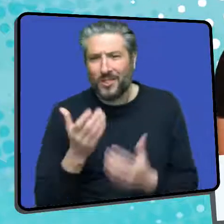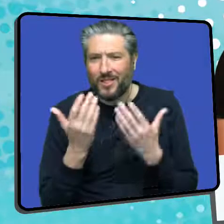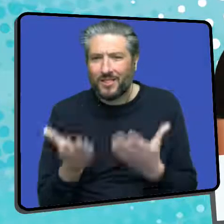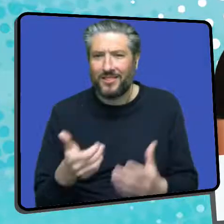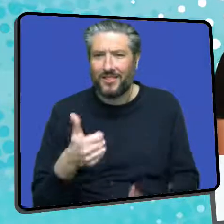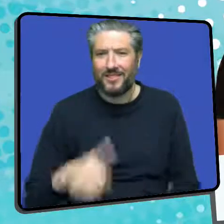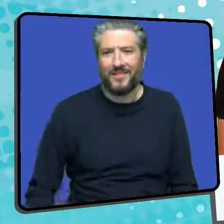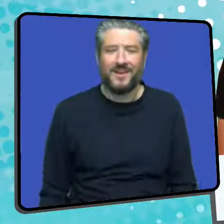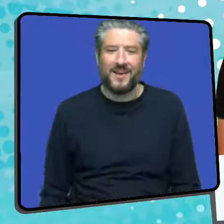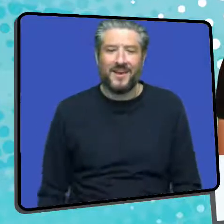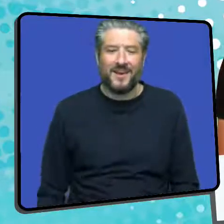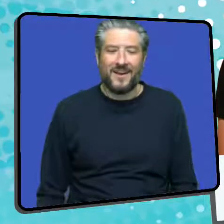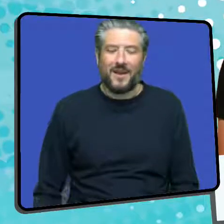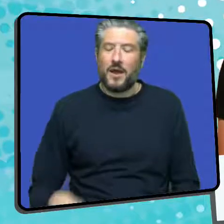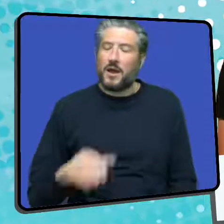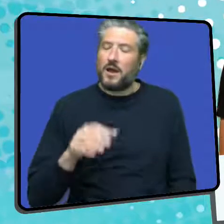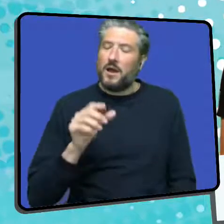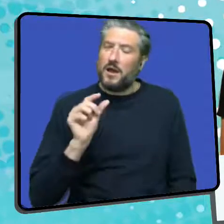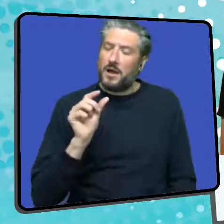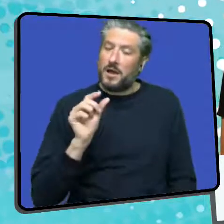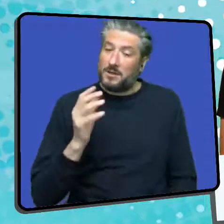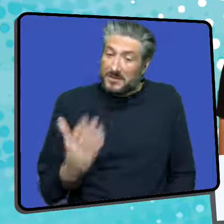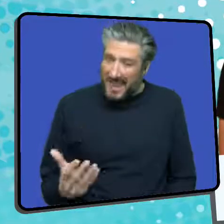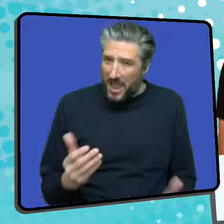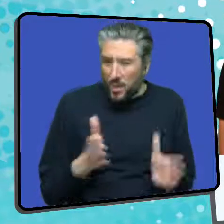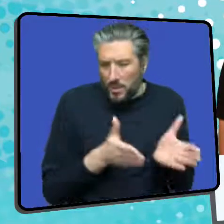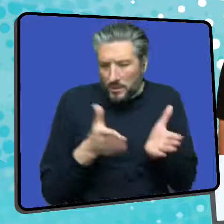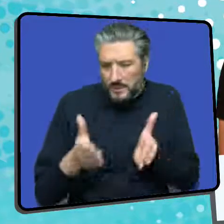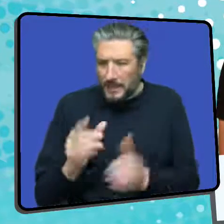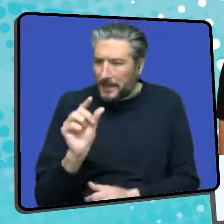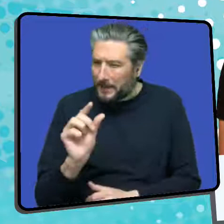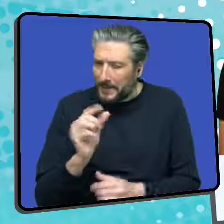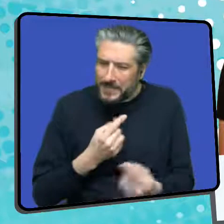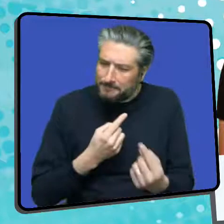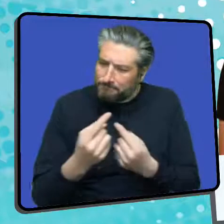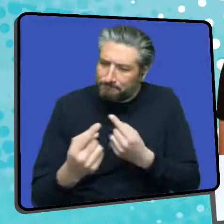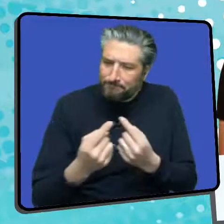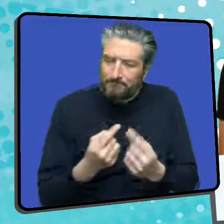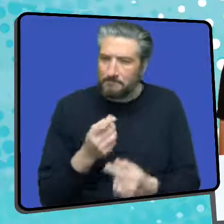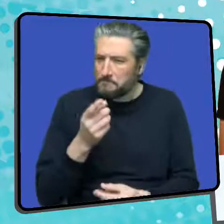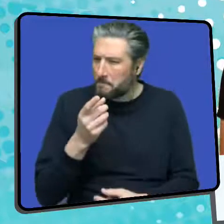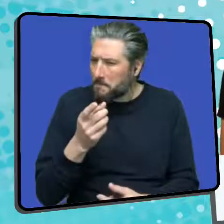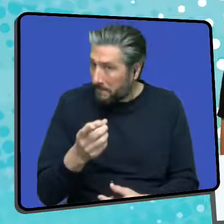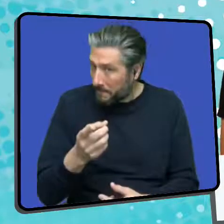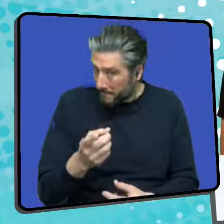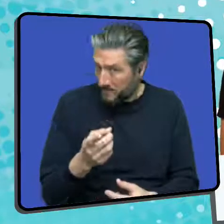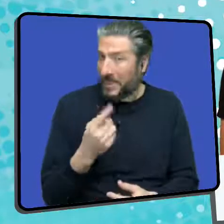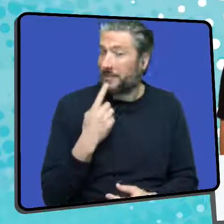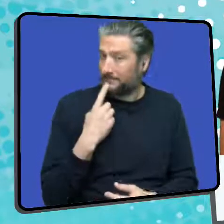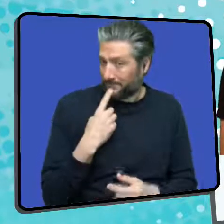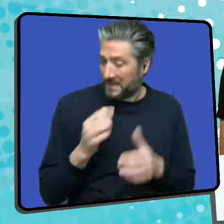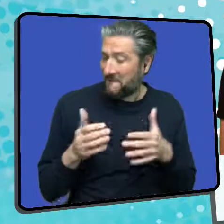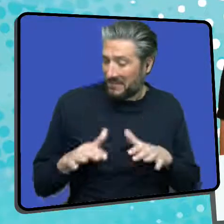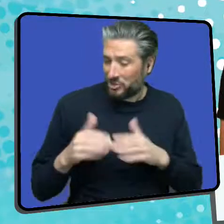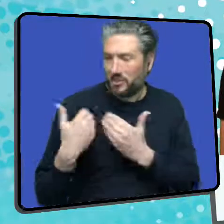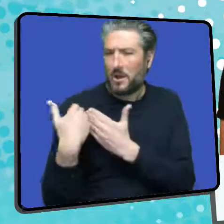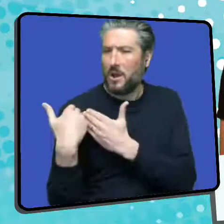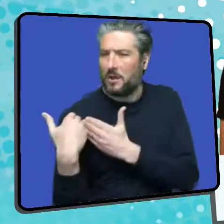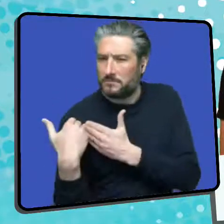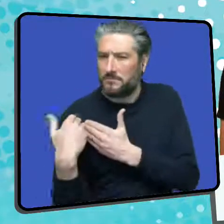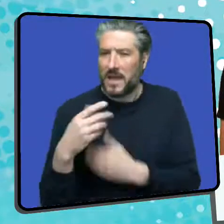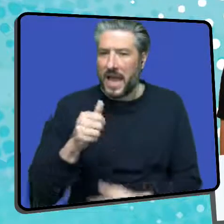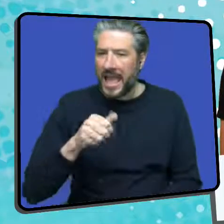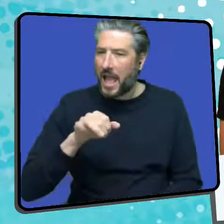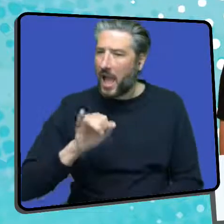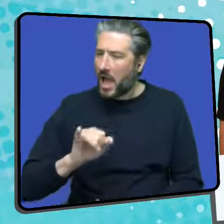Let's chat a little bit about responsible AI, because you kind of brought it up. I know you do a lot in this space. I know you share a